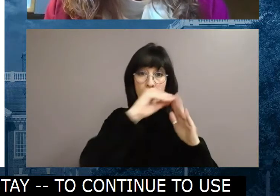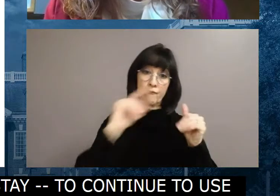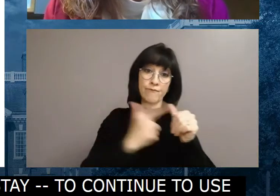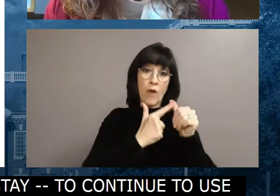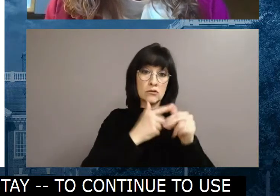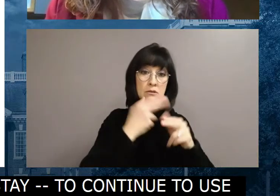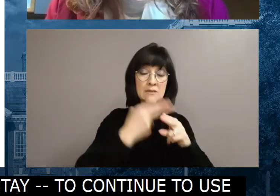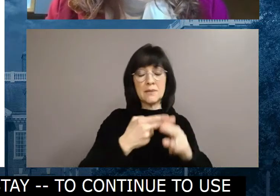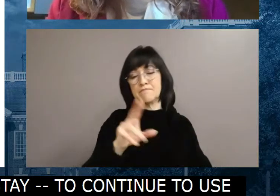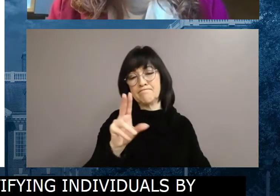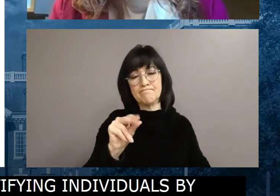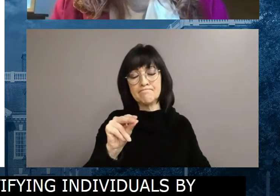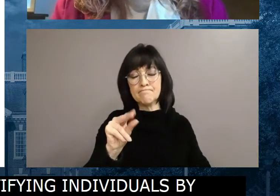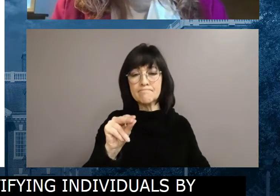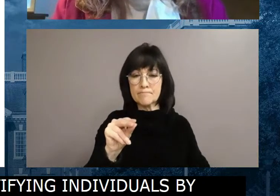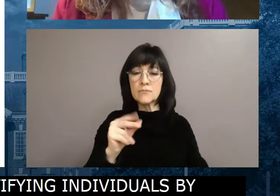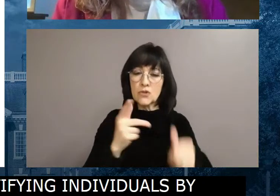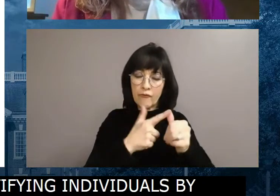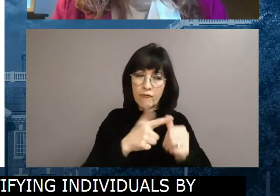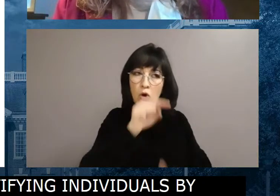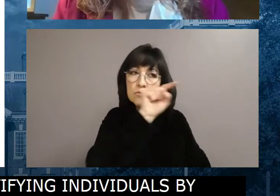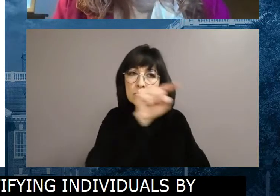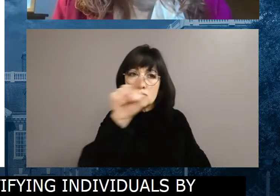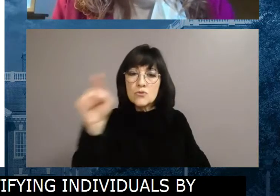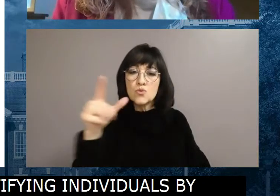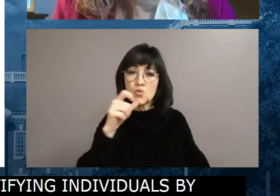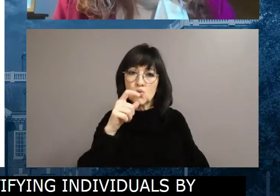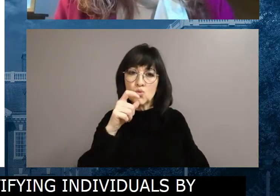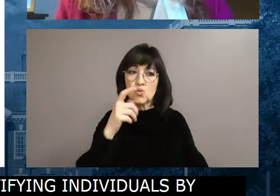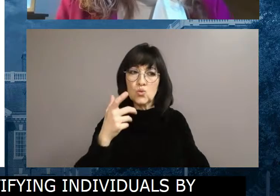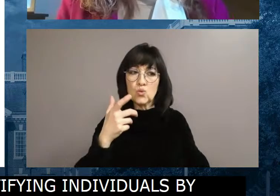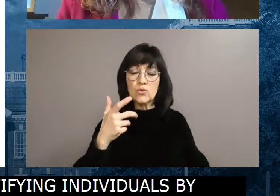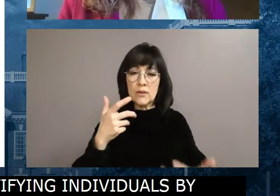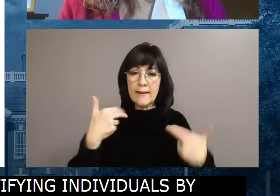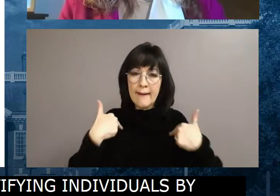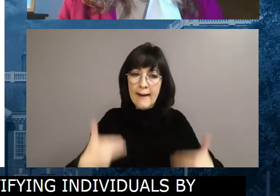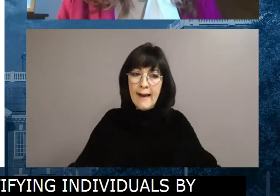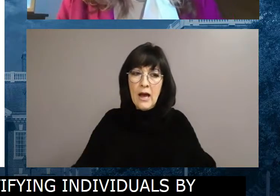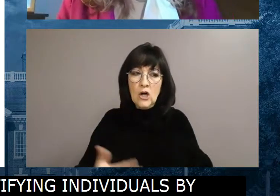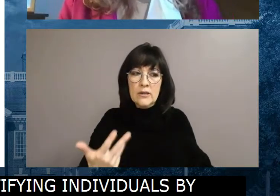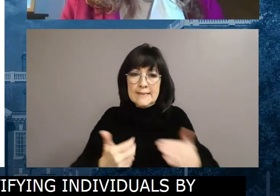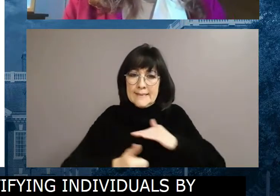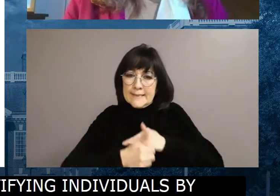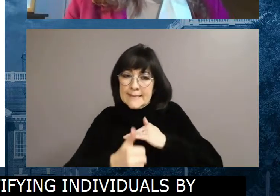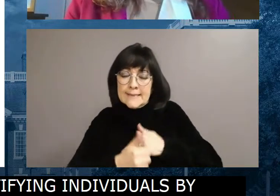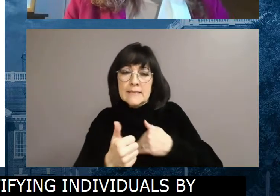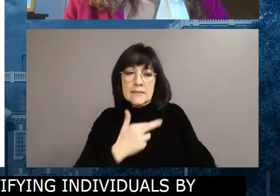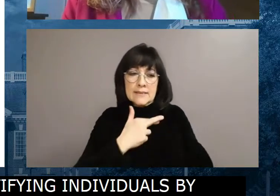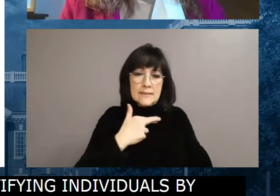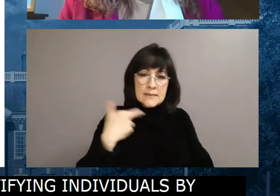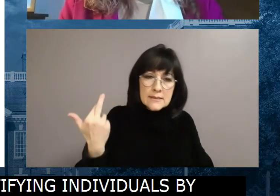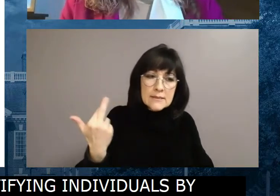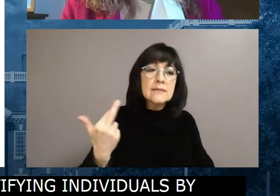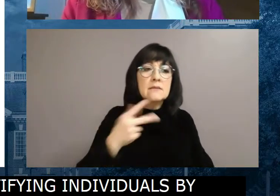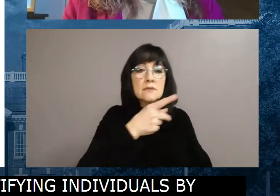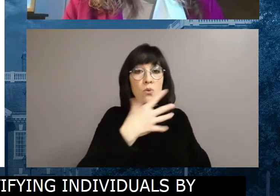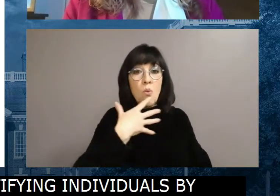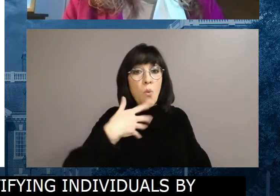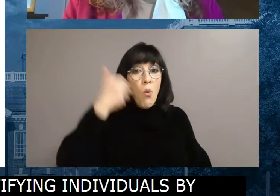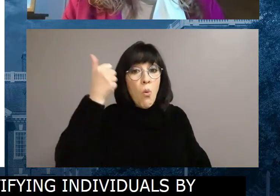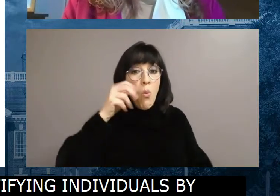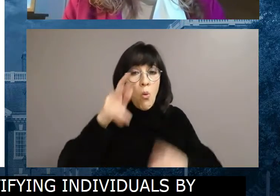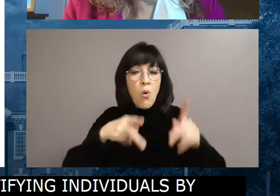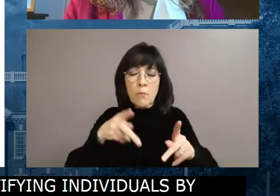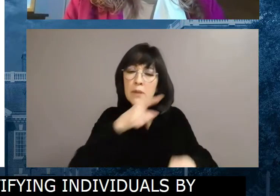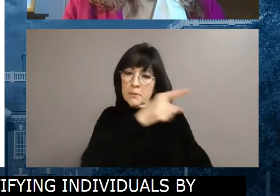vaccine vaccine request at delaware.gov. But we will be prioritizing through our